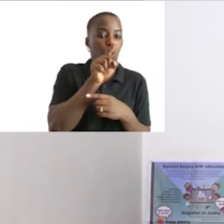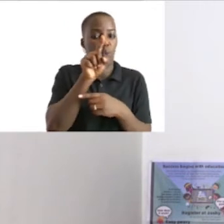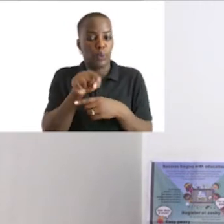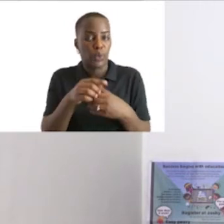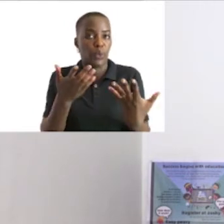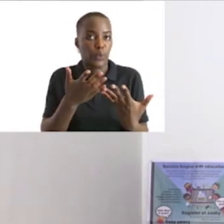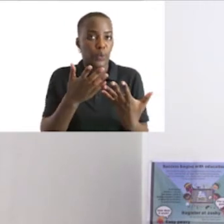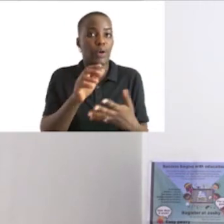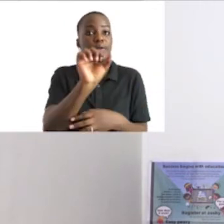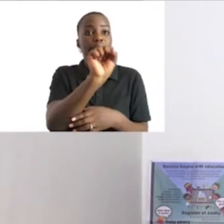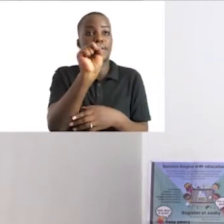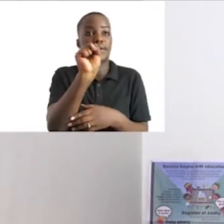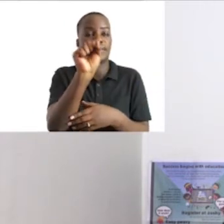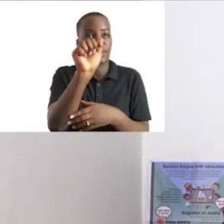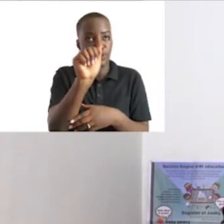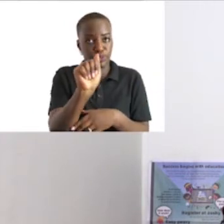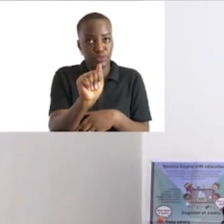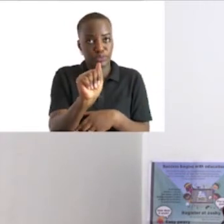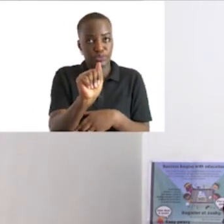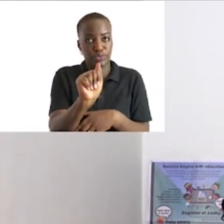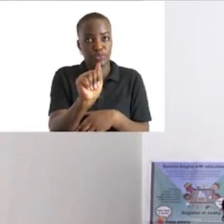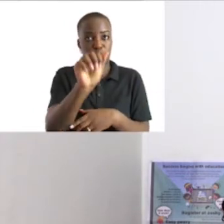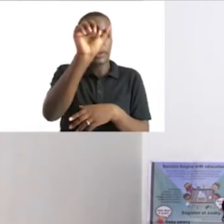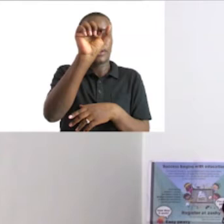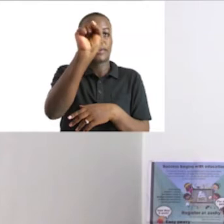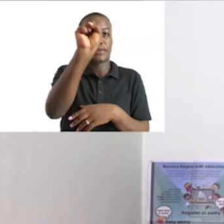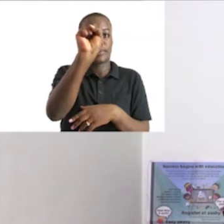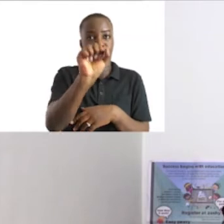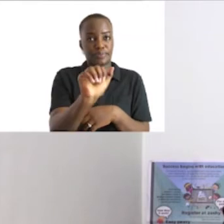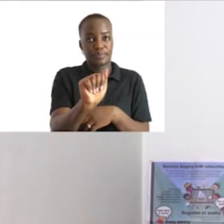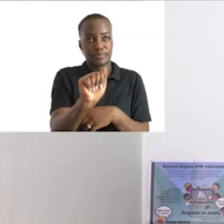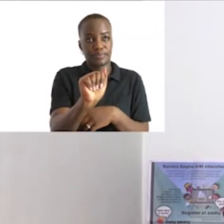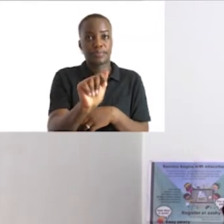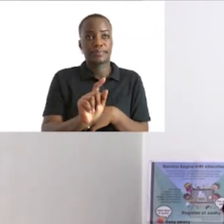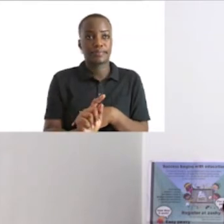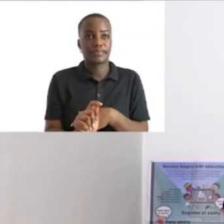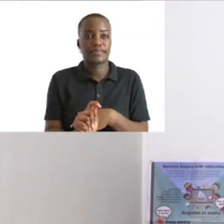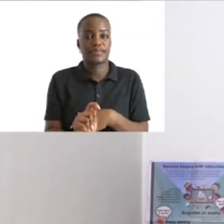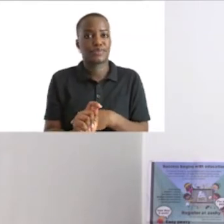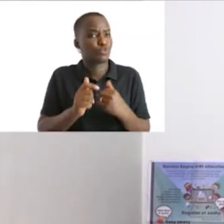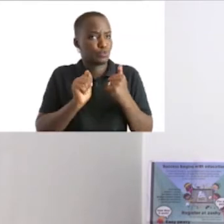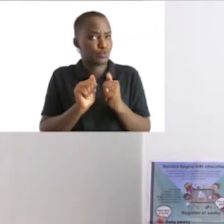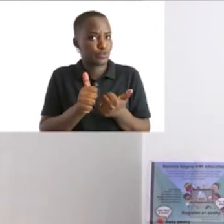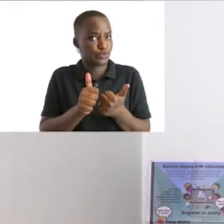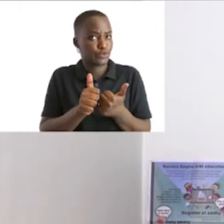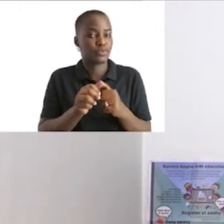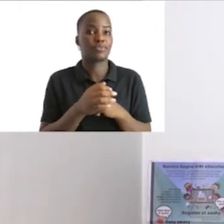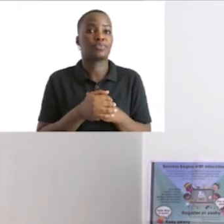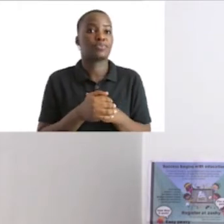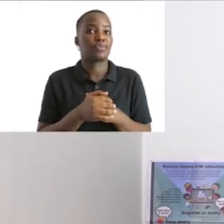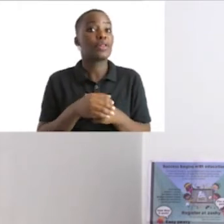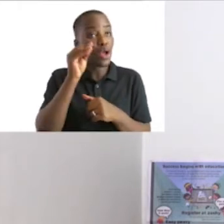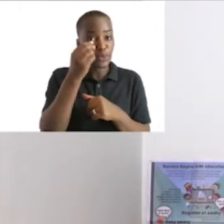Yes, s, a, and the last one, t. Well done. So after doing